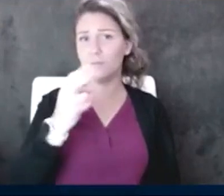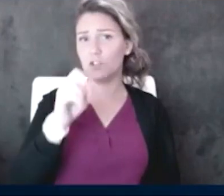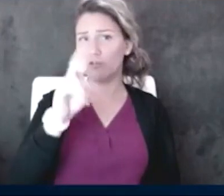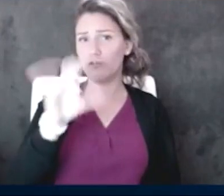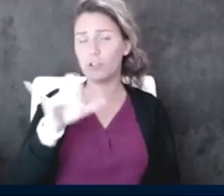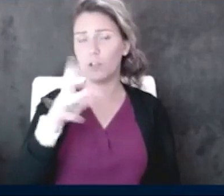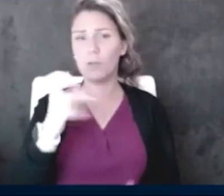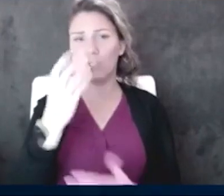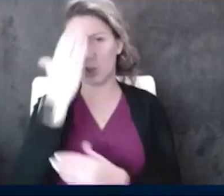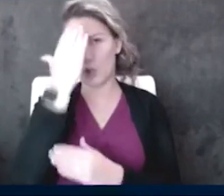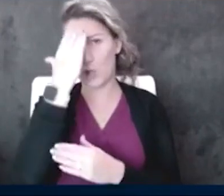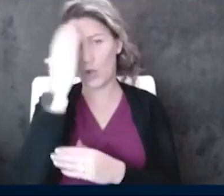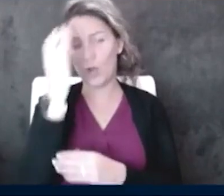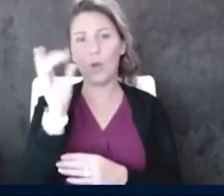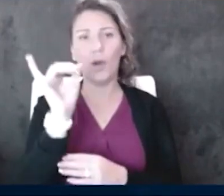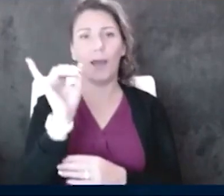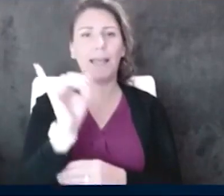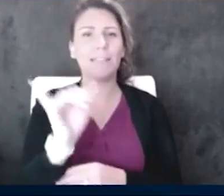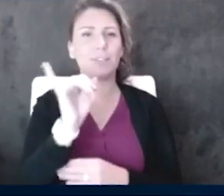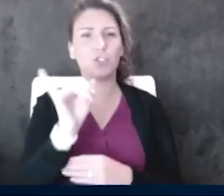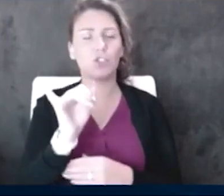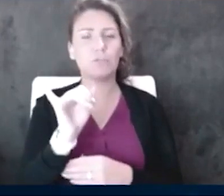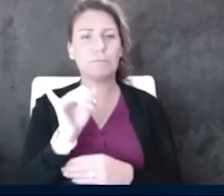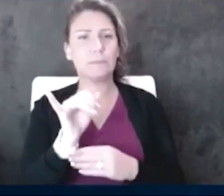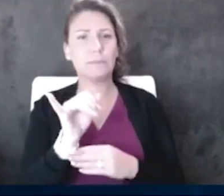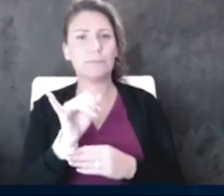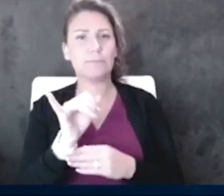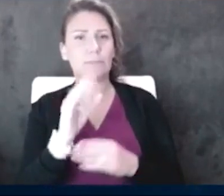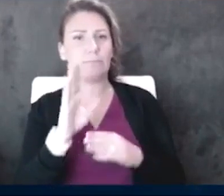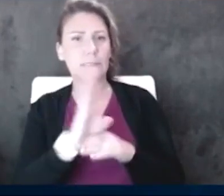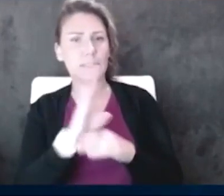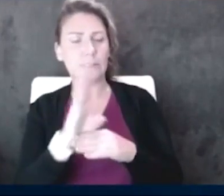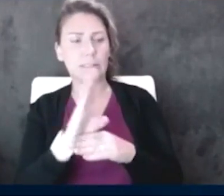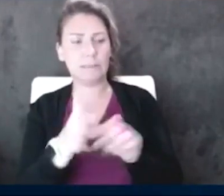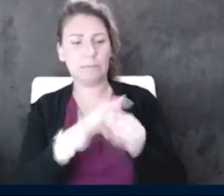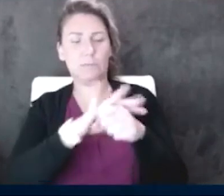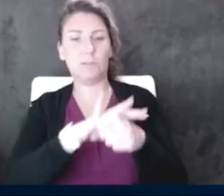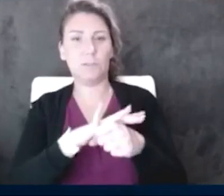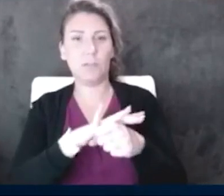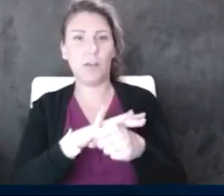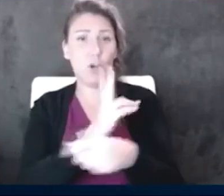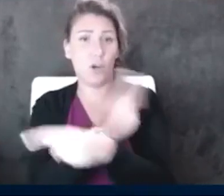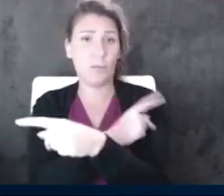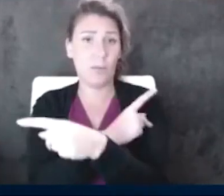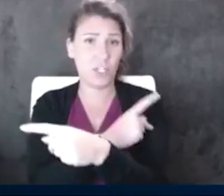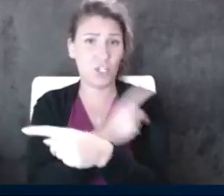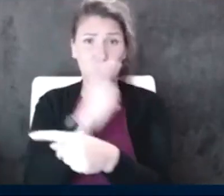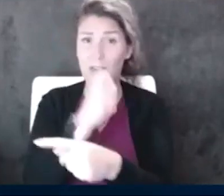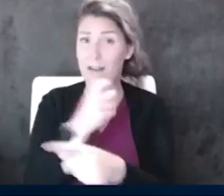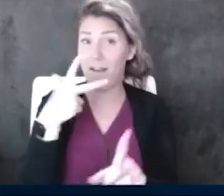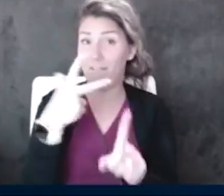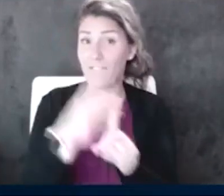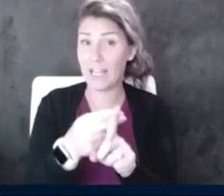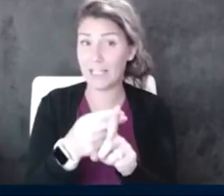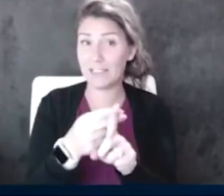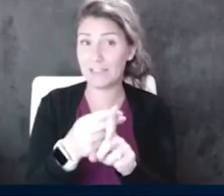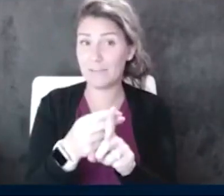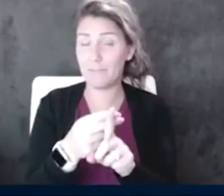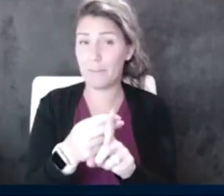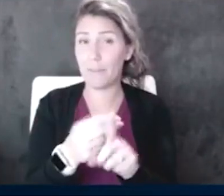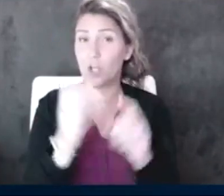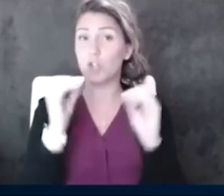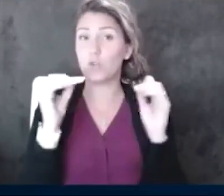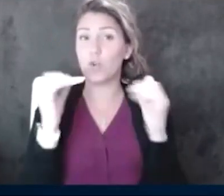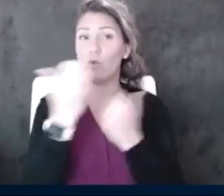hospitalized COVID patients who are not vaccinated? Can we answer that? Do we know? I don't think that there's any restrictions right now from